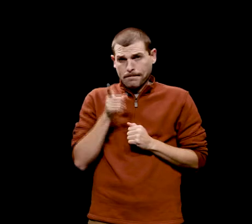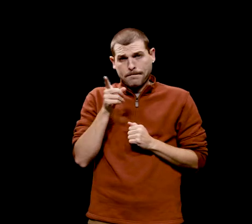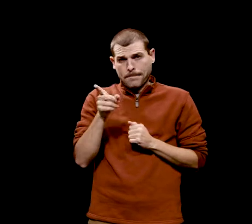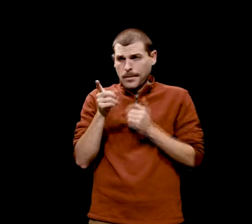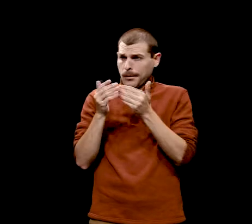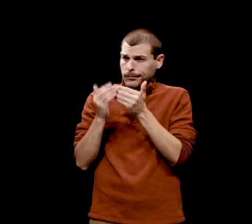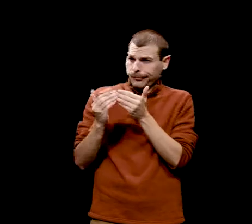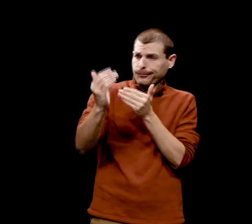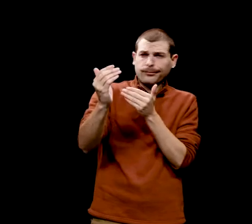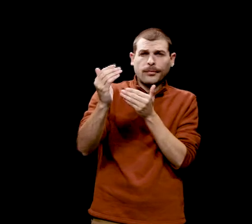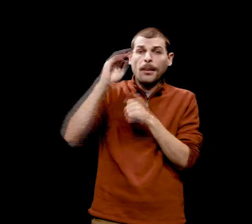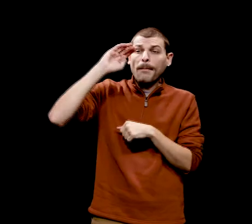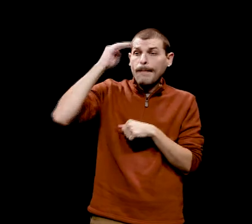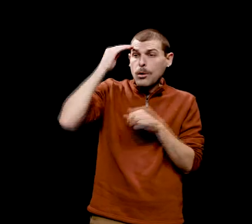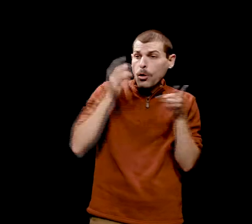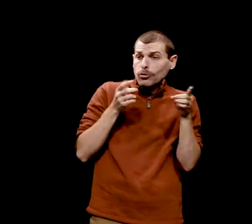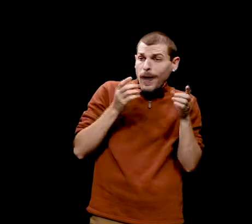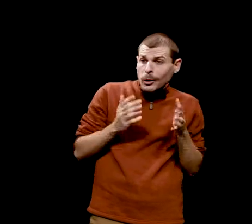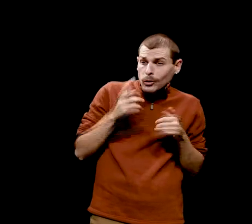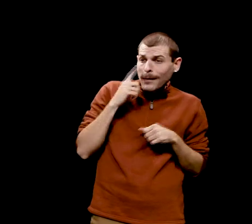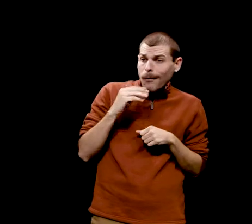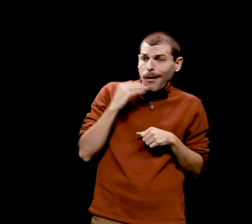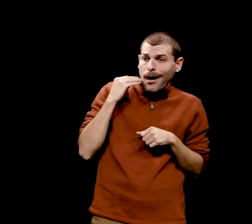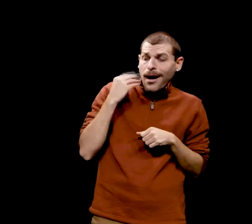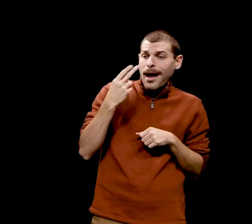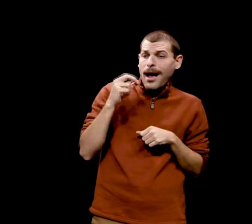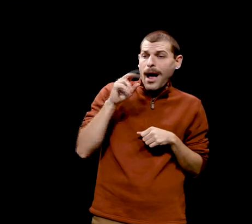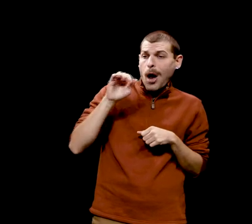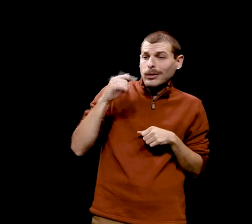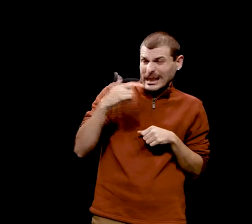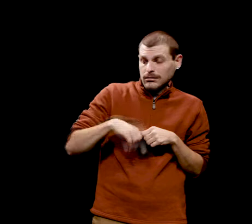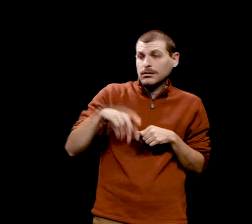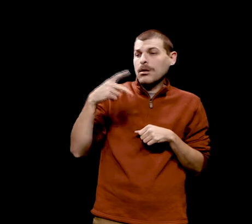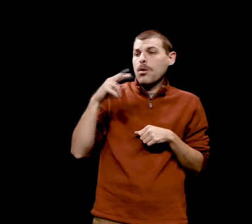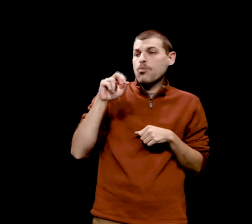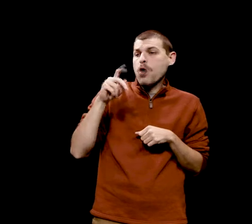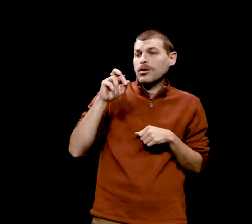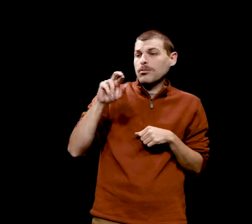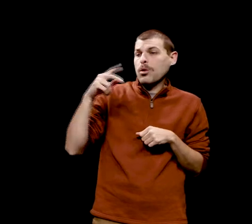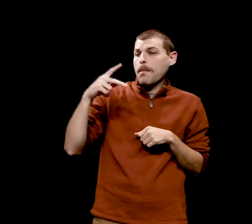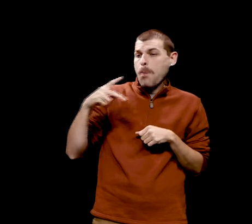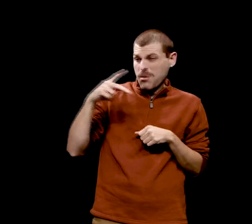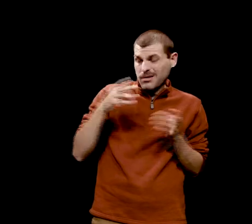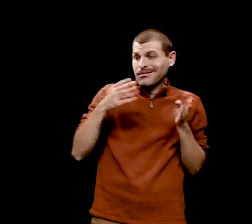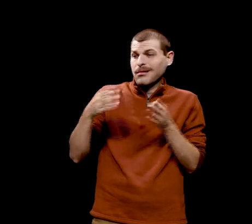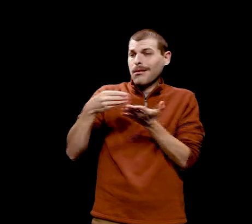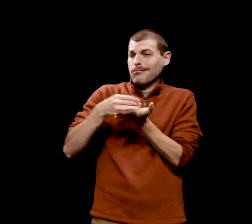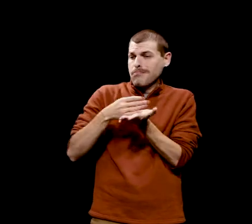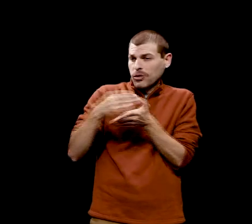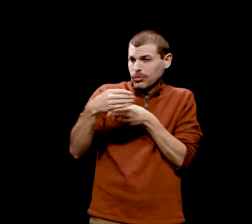in collaboration with bureau directors of the Housing Bureau, Prosper Portland, and the City Budget Office, and the Bureau